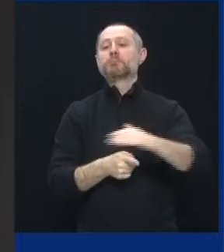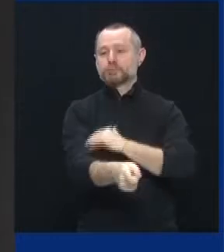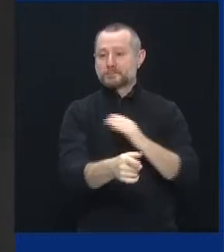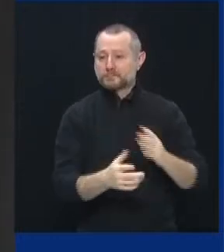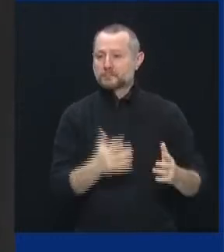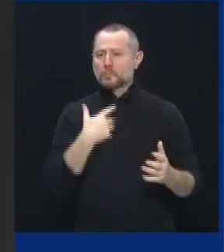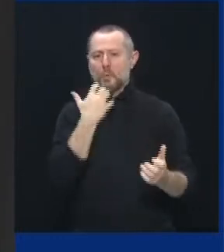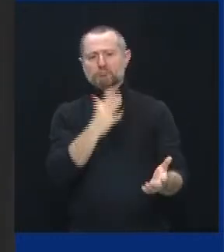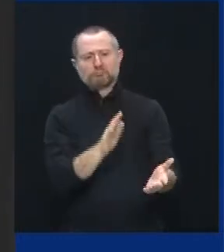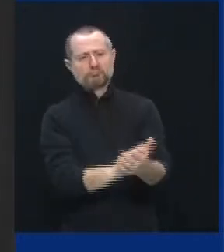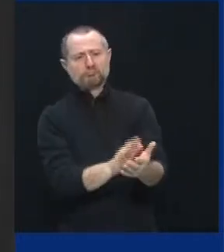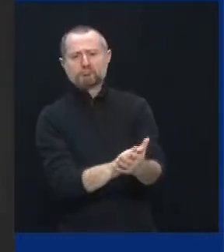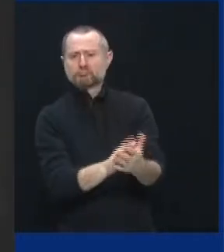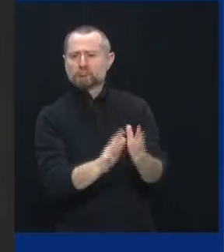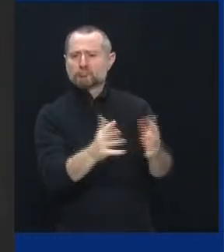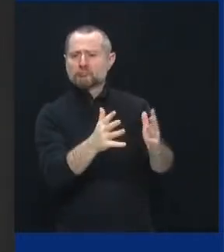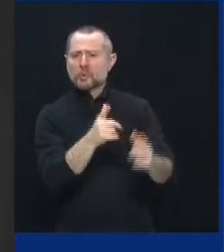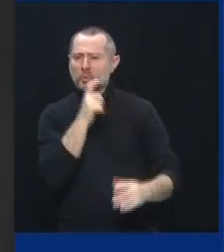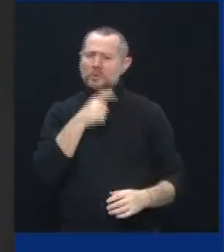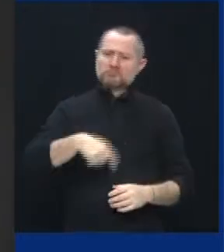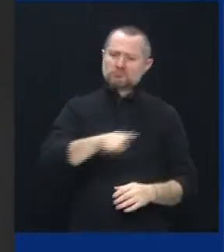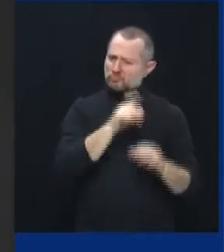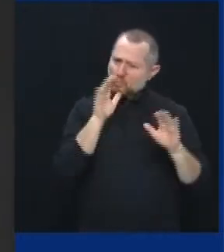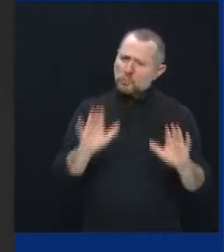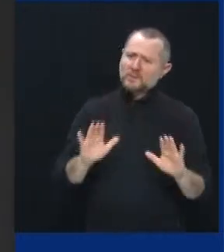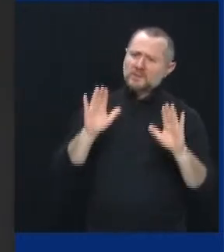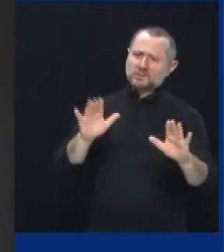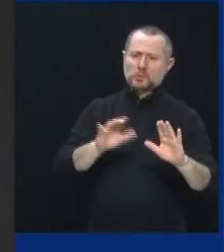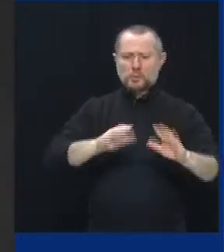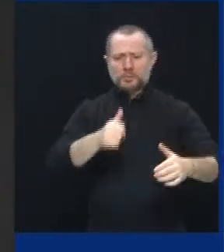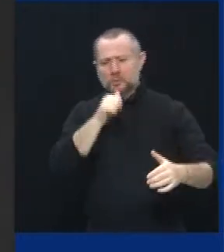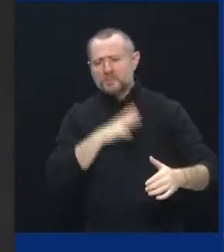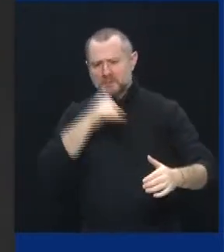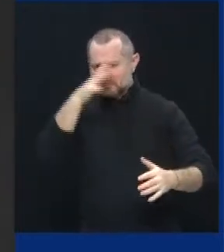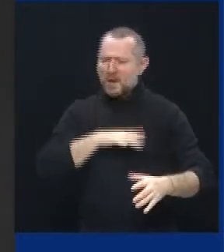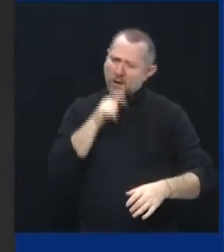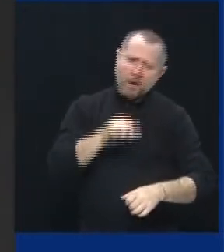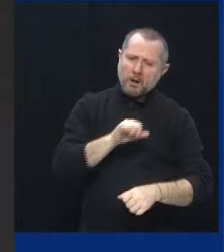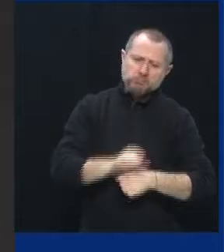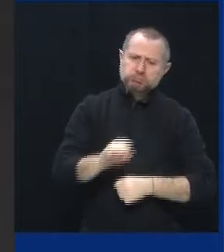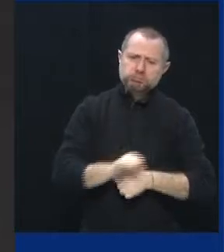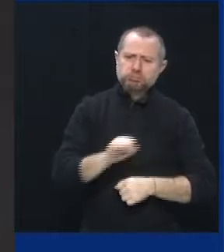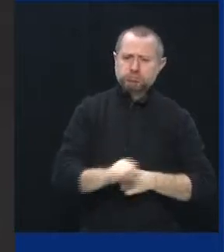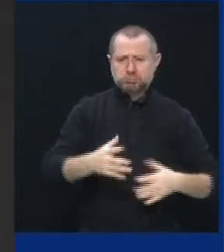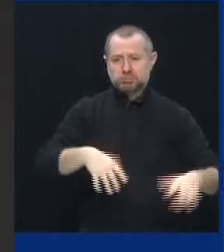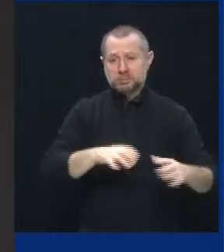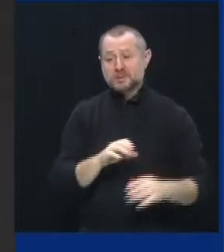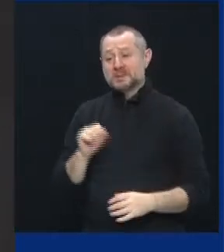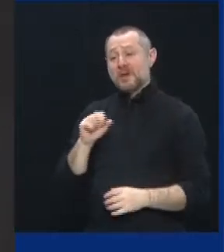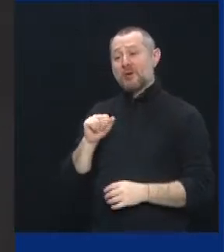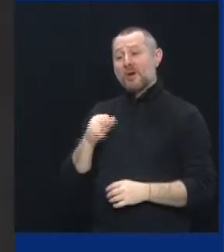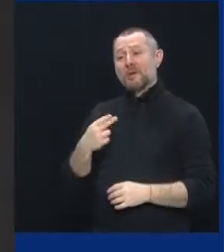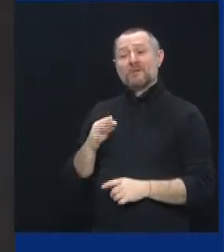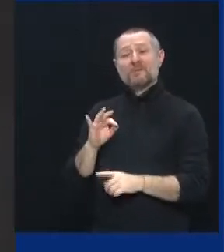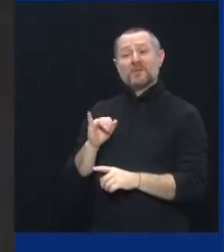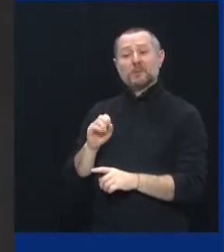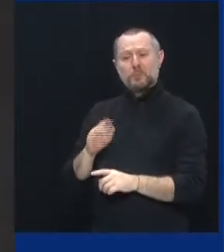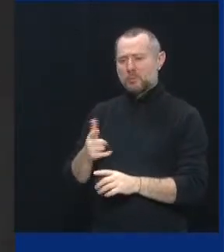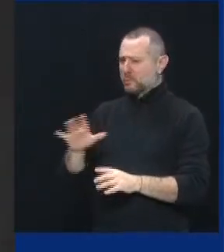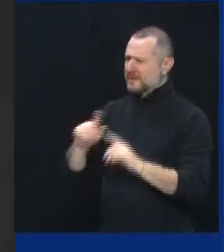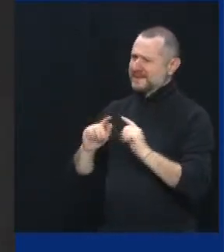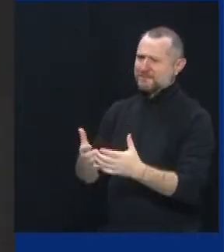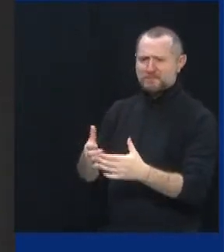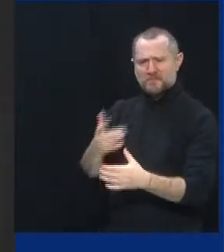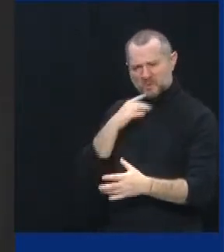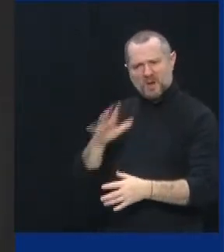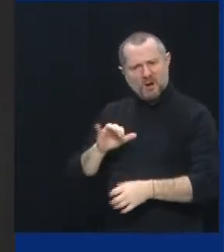to our incredible workforce who once again showed their mettle. Sarah and her team had literally nearly 10,000 people working out